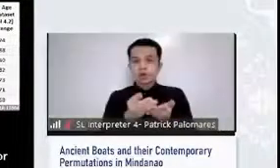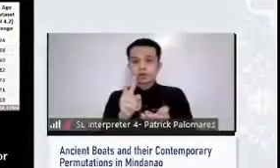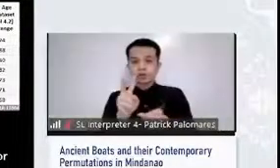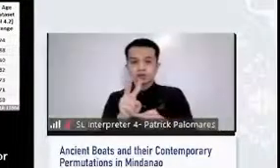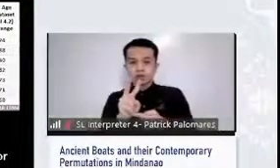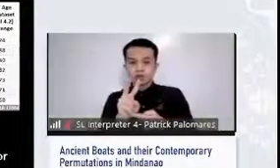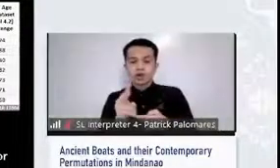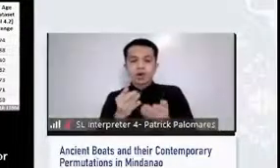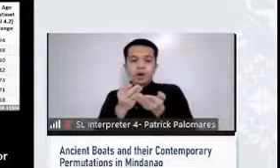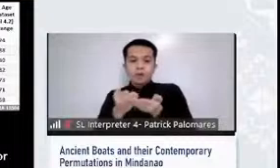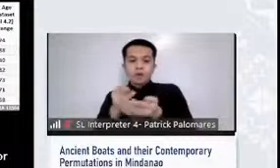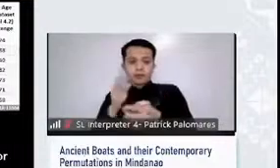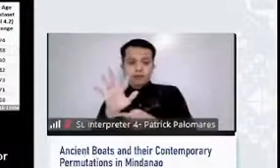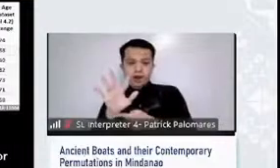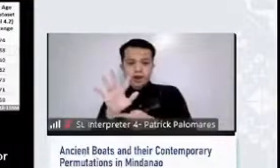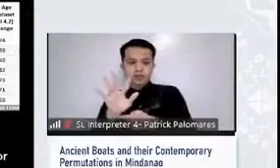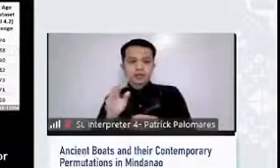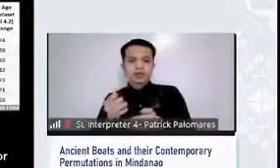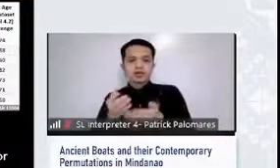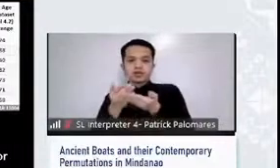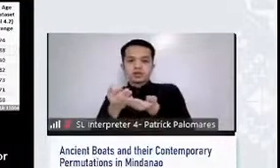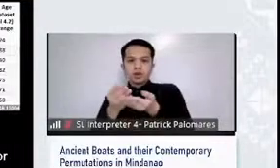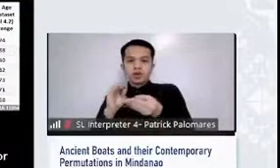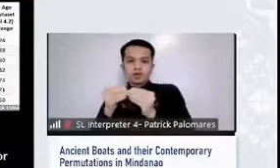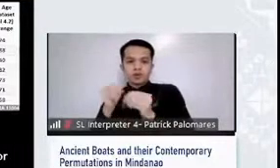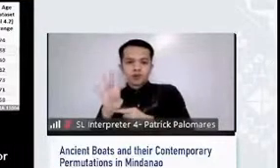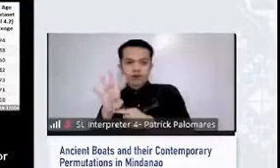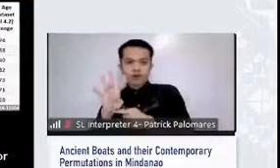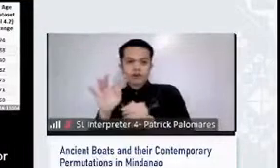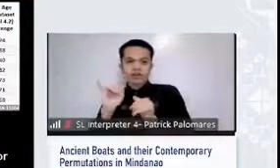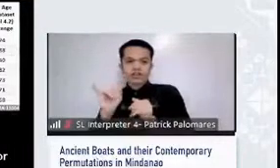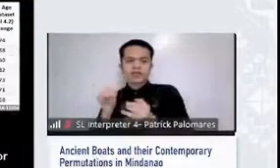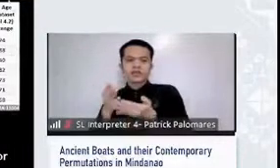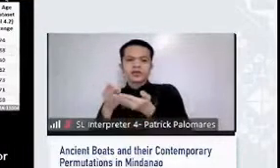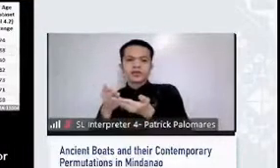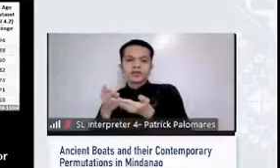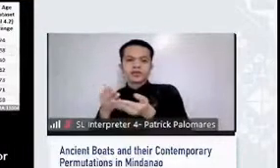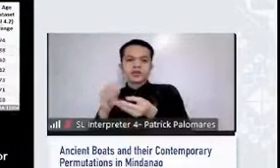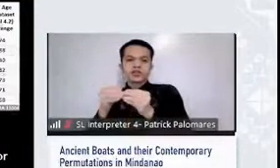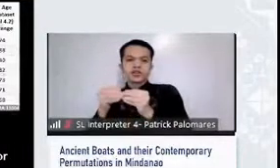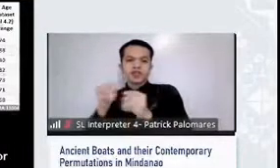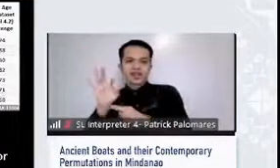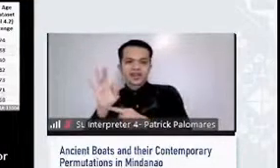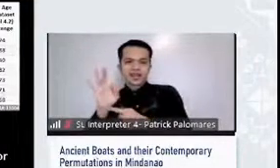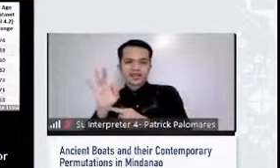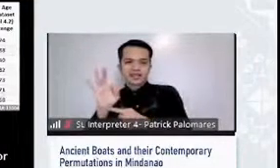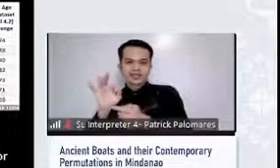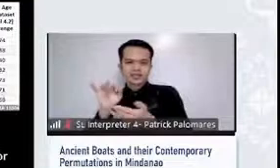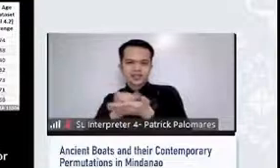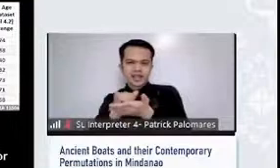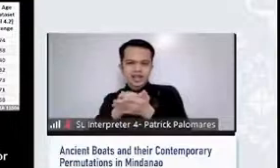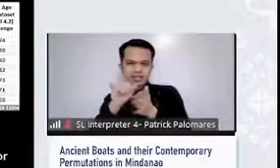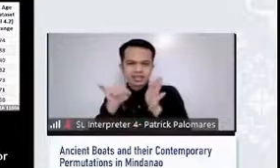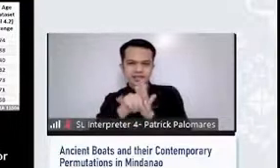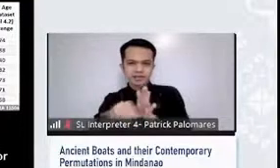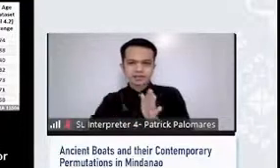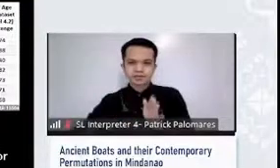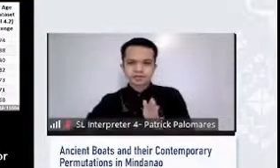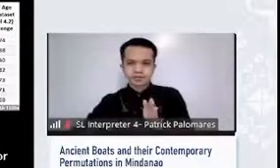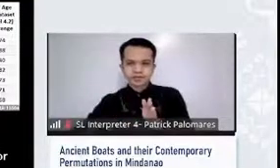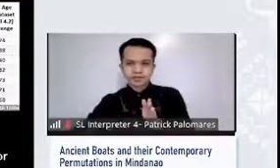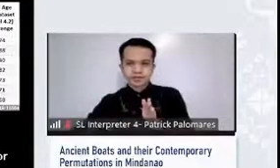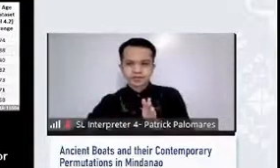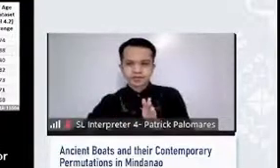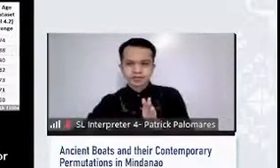from the Butuan boat 9. So it's identified here, and this is the calibrated age, which ranges from the